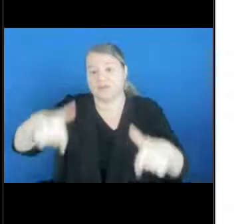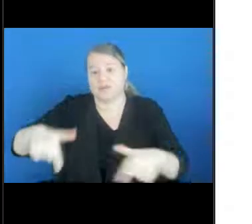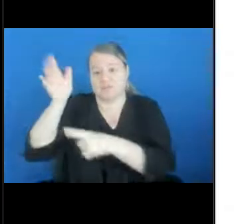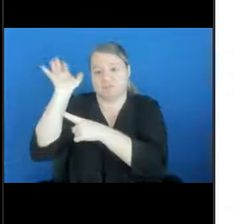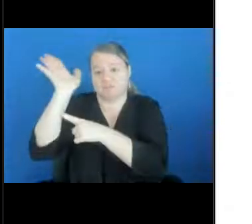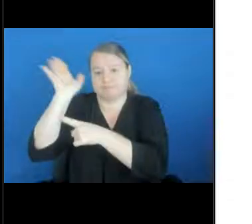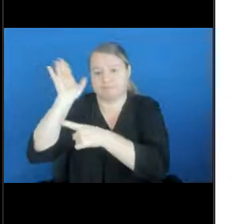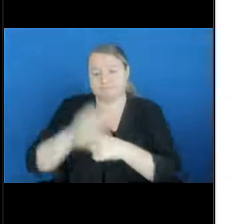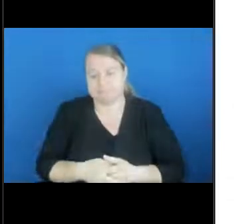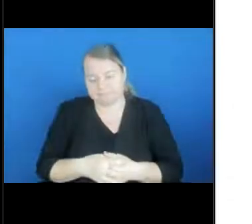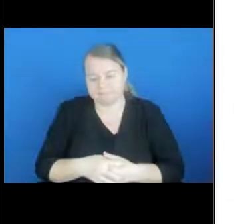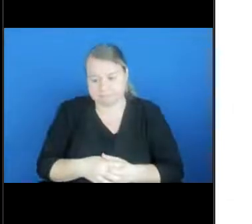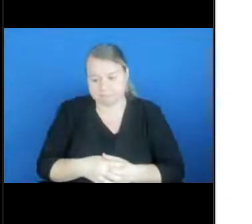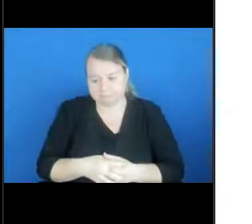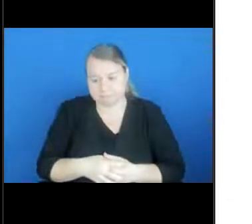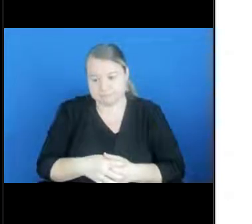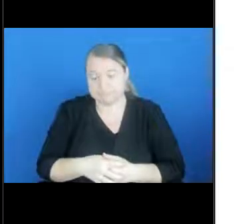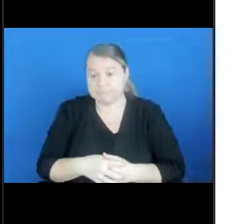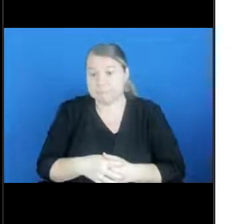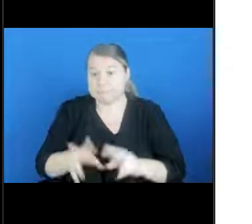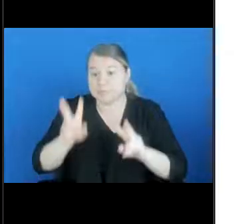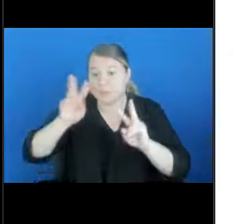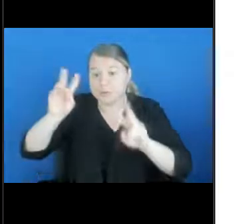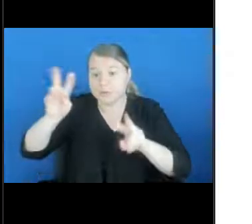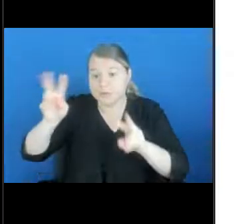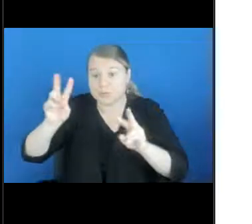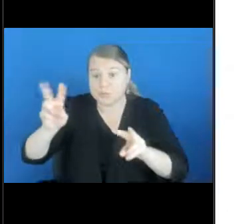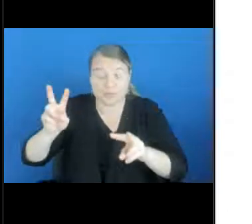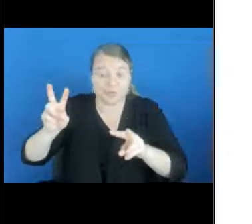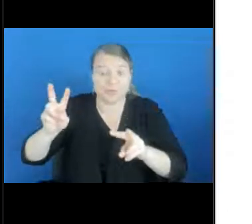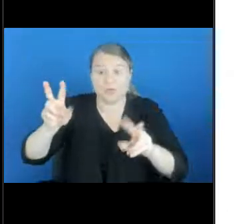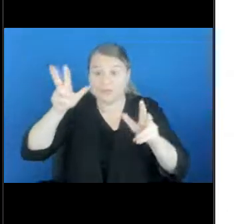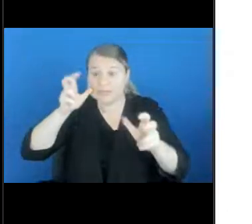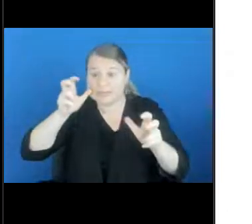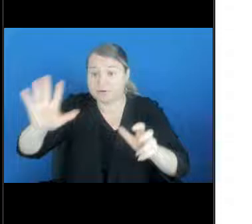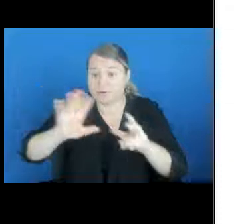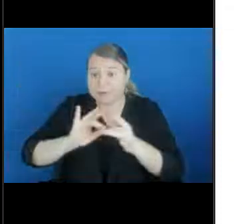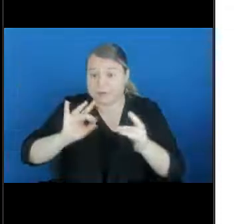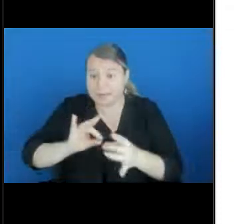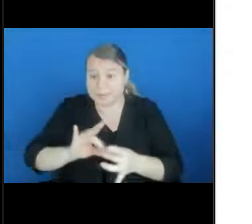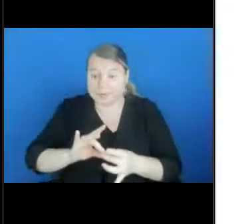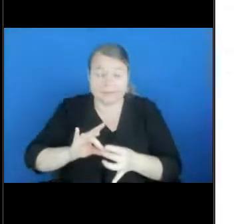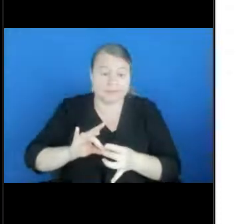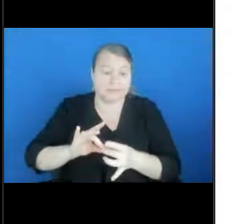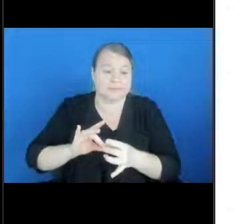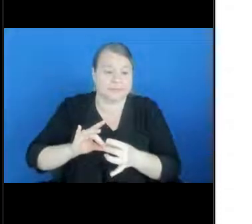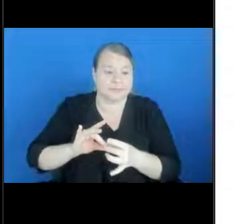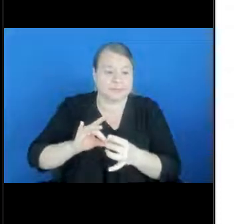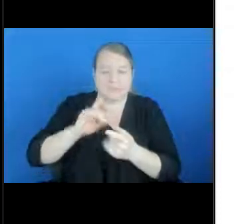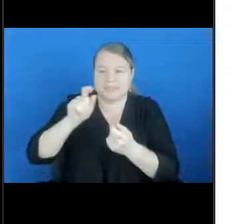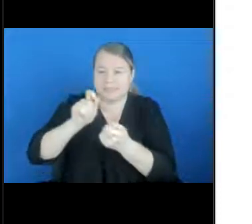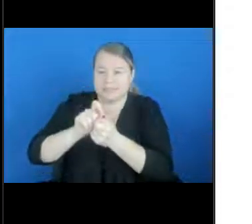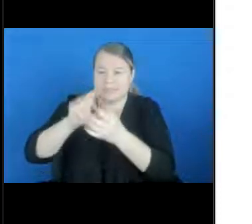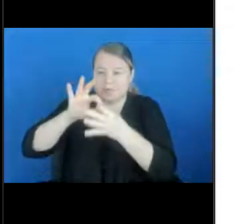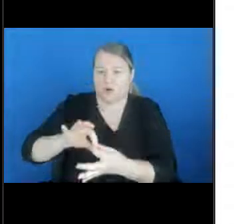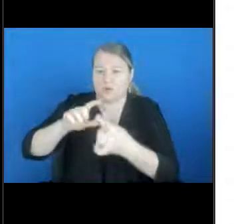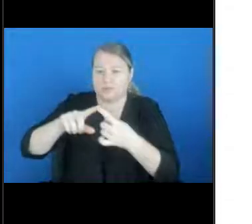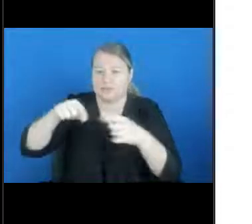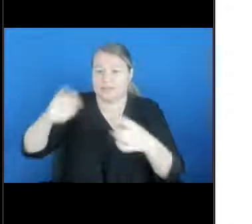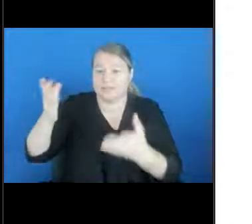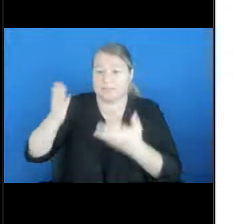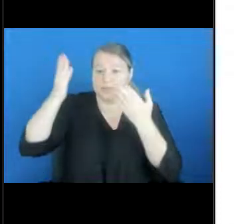evening, and look forward to hearing the comments that are specific to this proposal